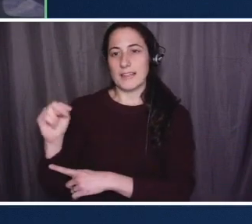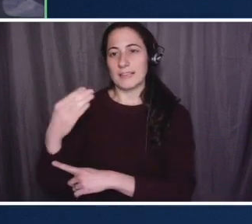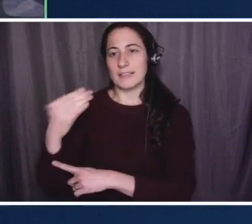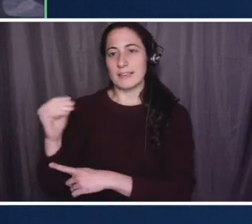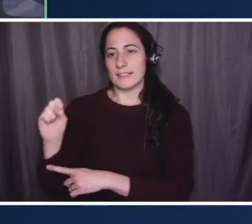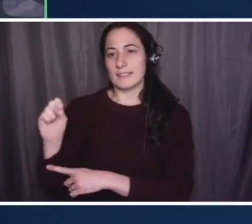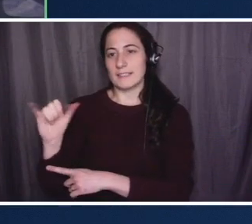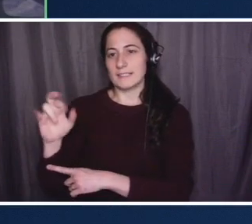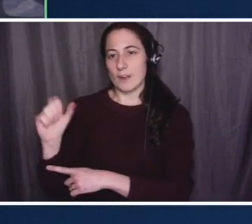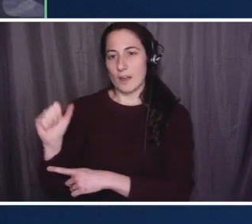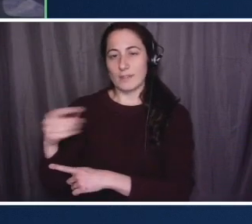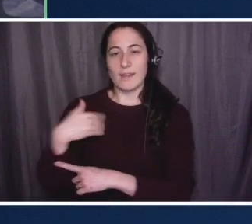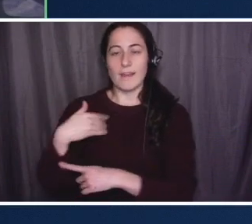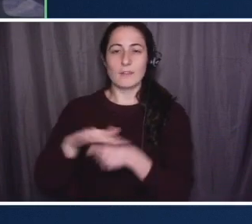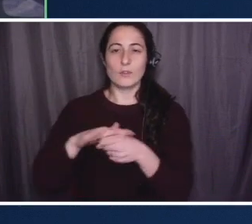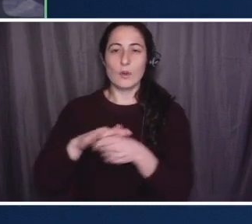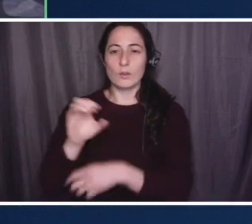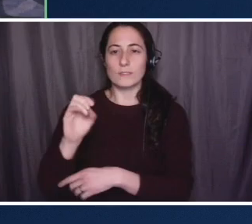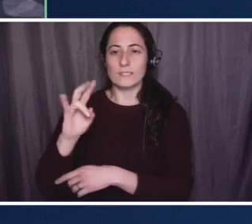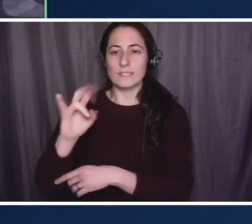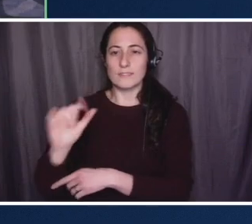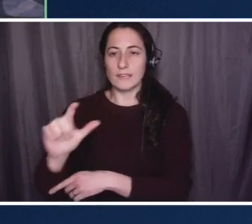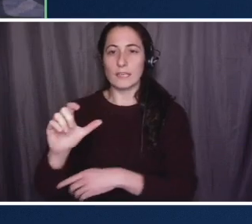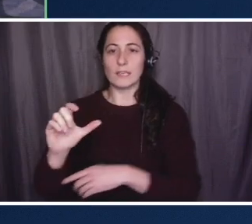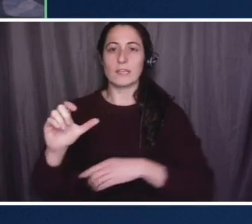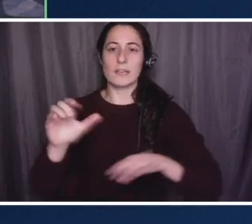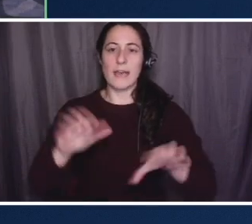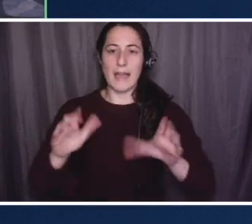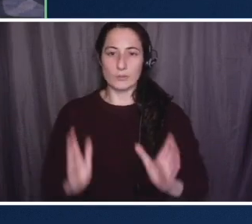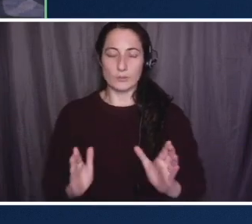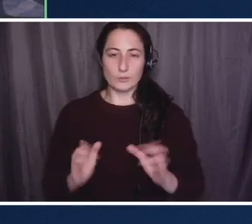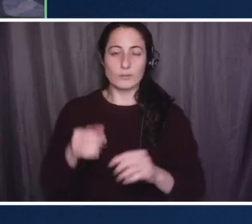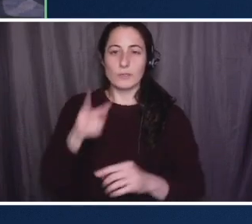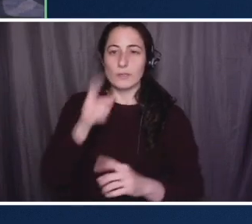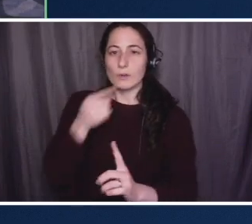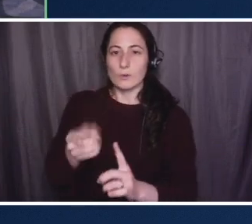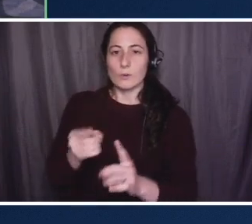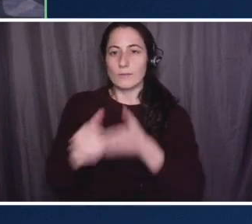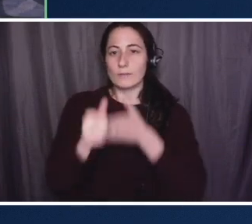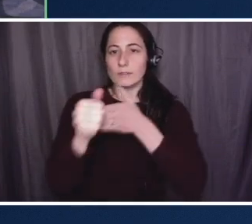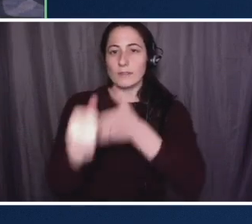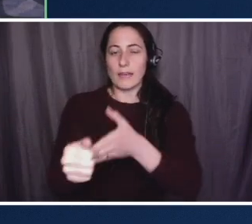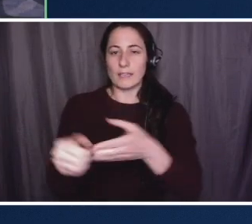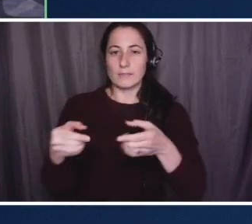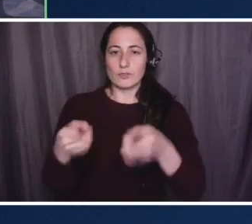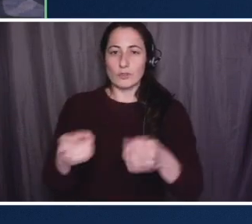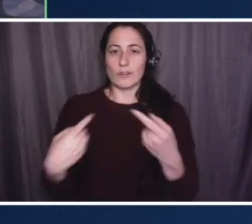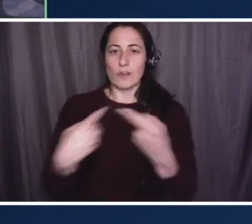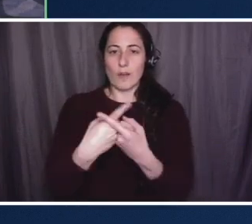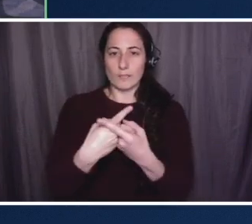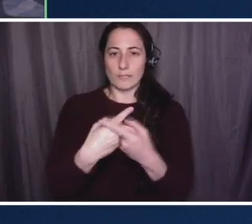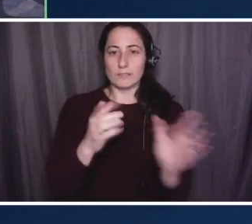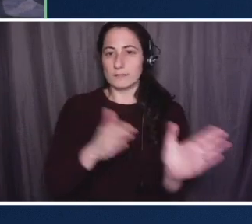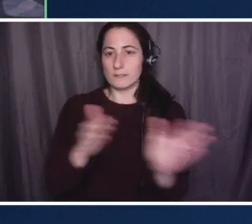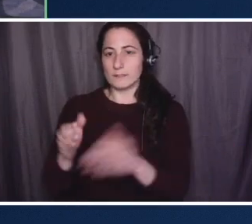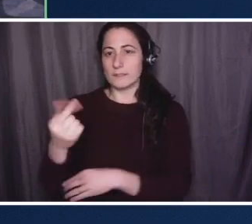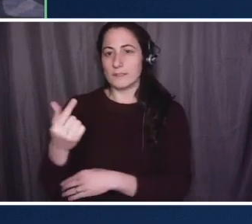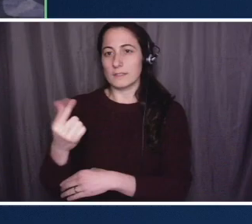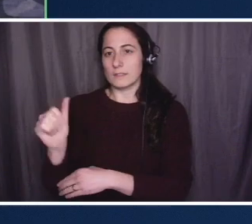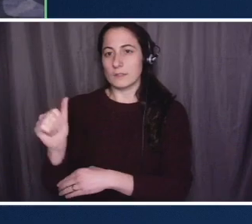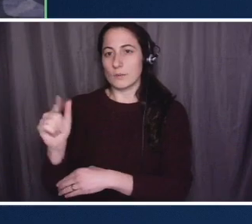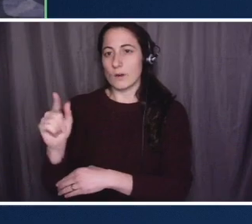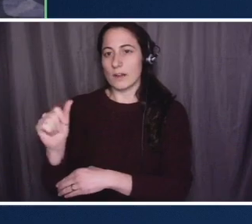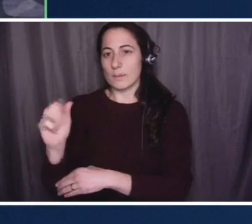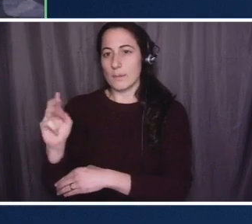have taken the lead in civilian protection during conflict, to Guatemala, where an anti-corruption movement had success in